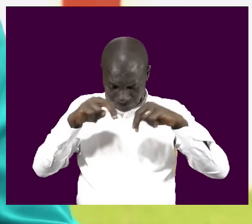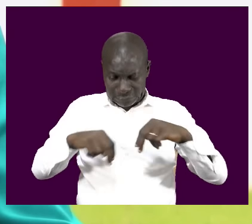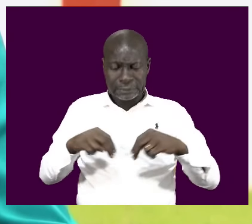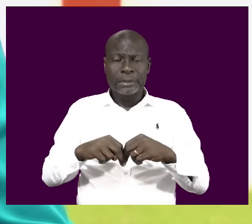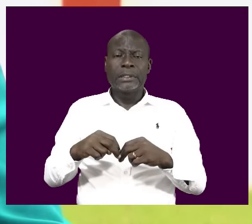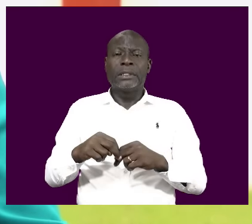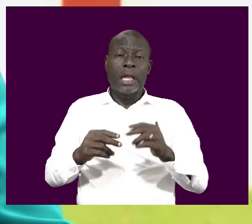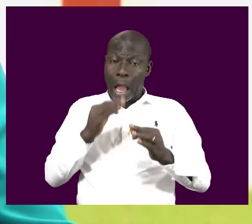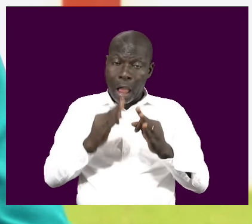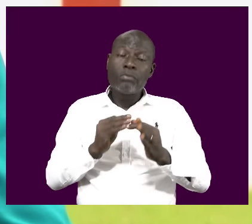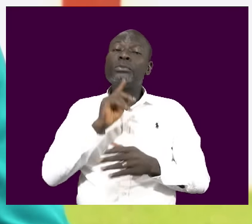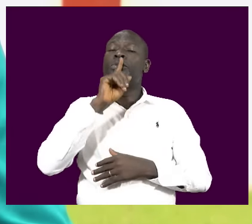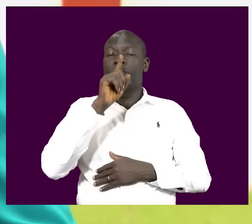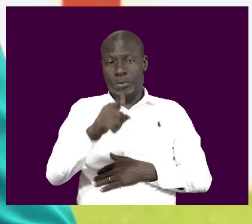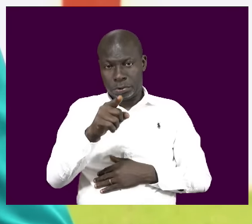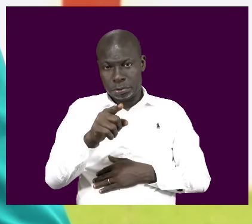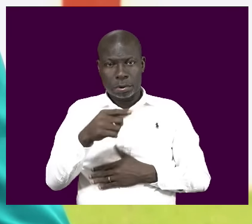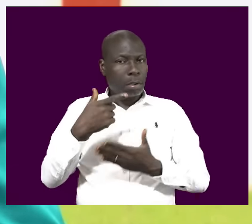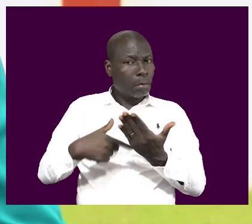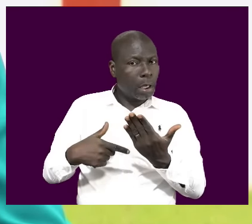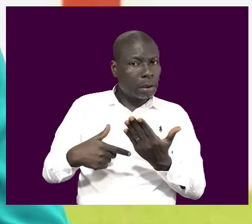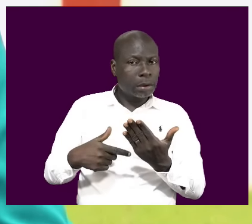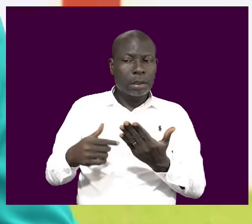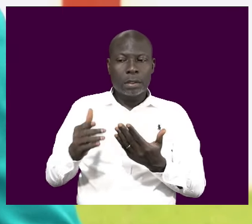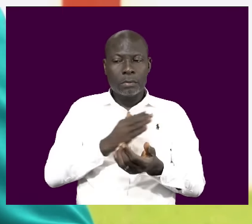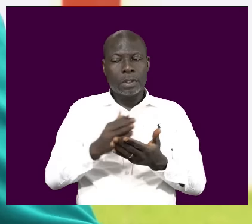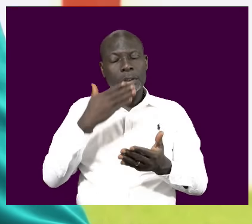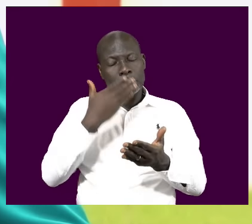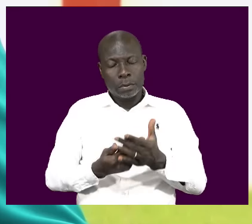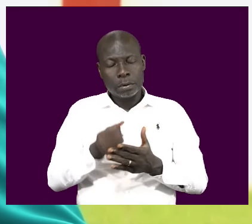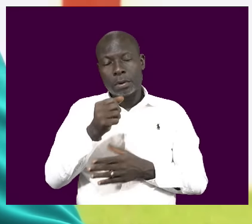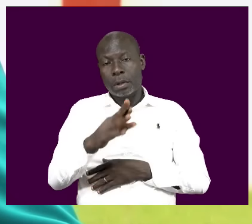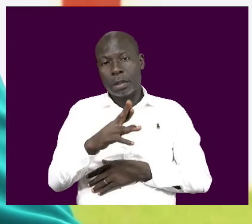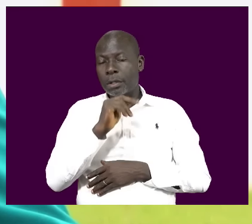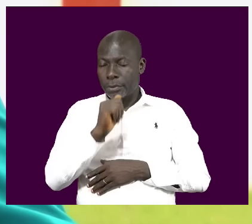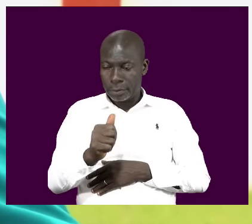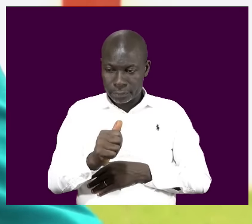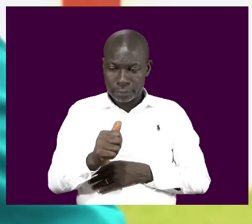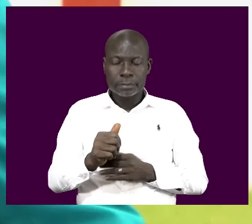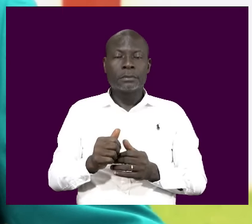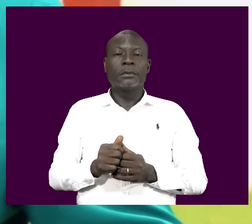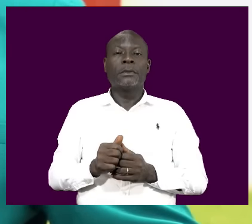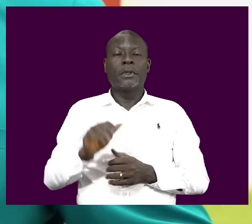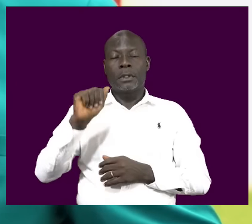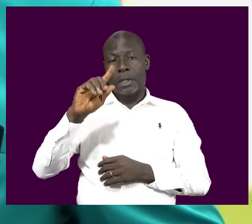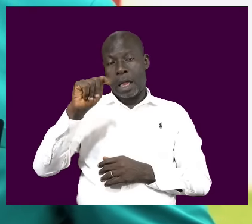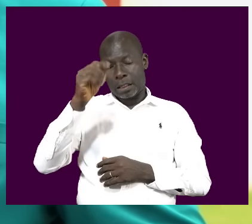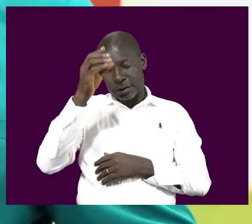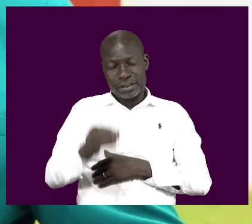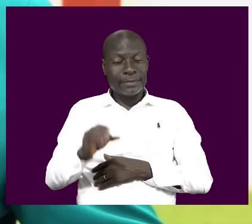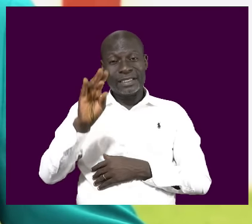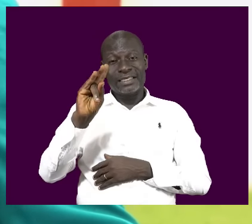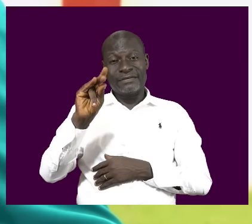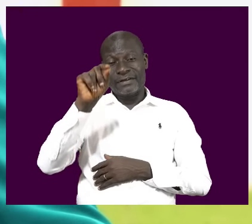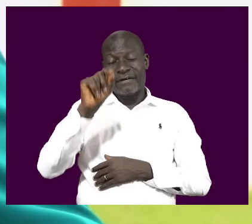hwehwem na wo hwe se. Nia ye ka kire wo yi sana etie ana. Acts 17:11 no.